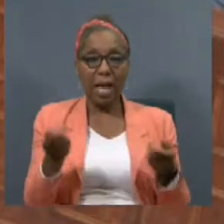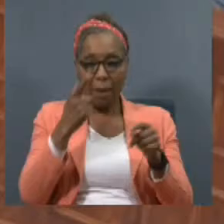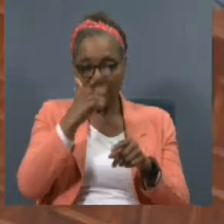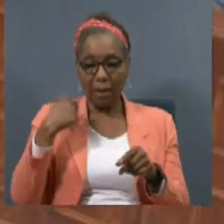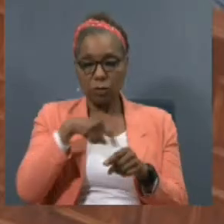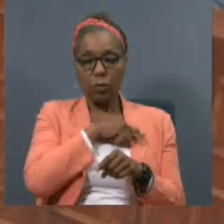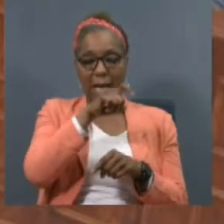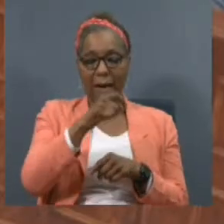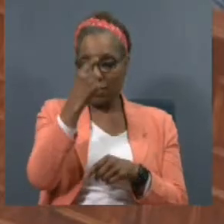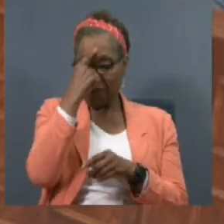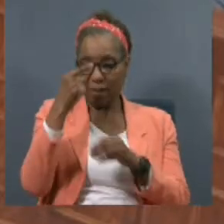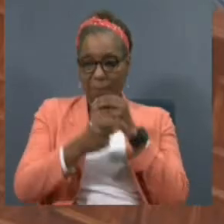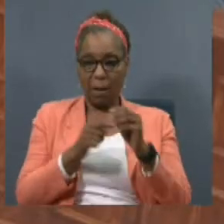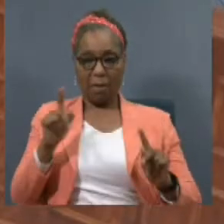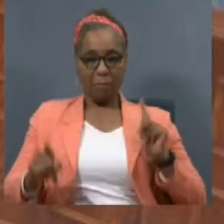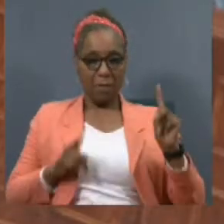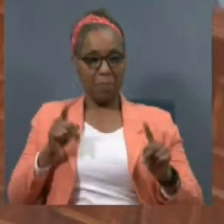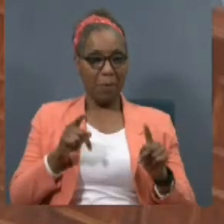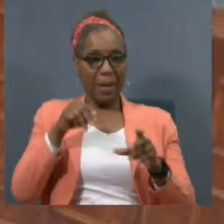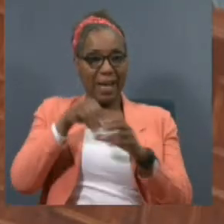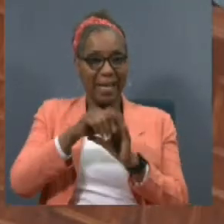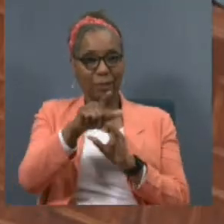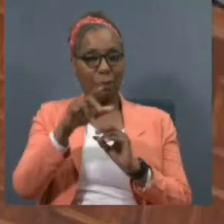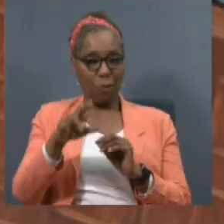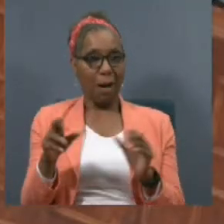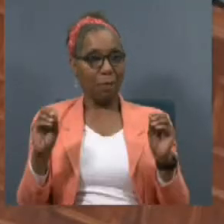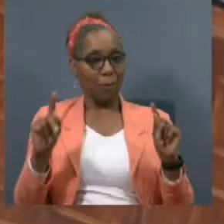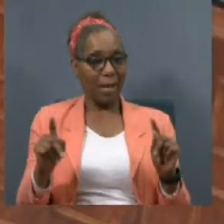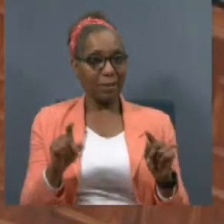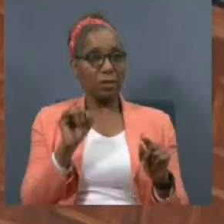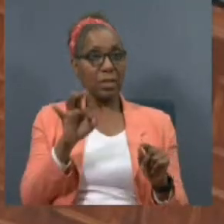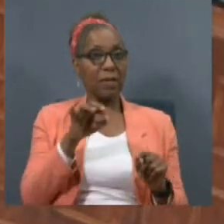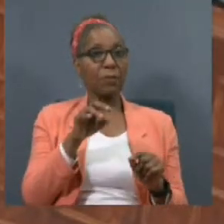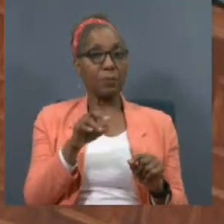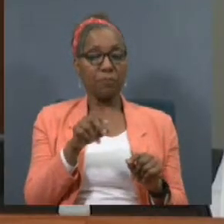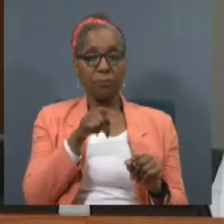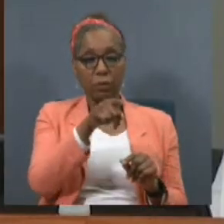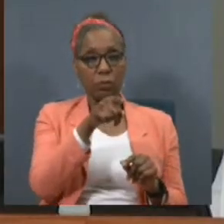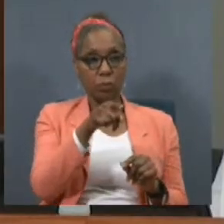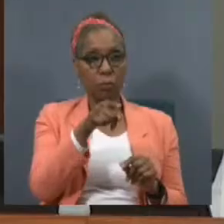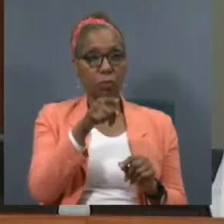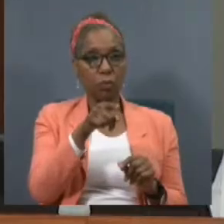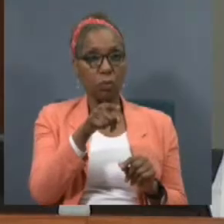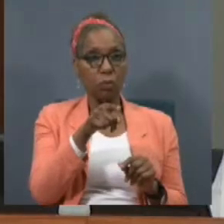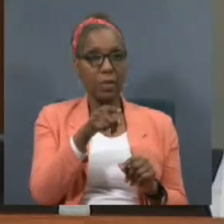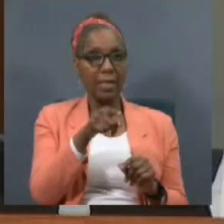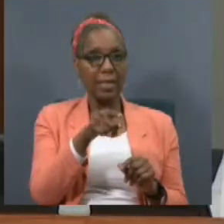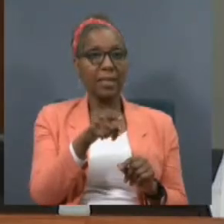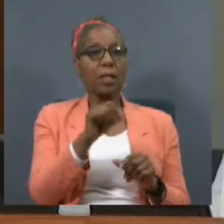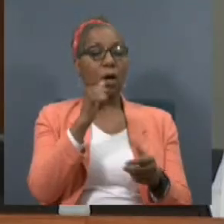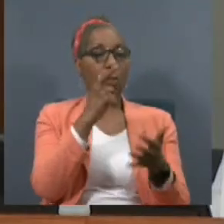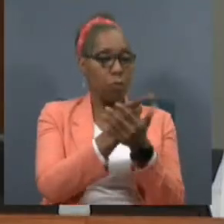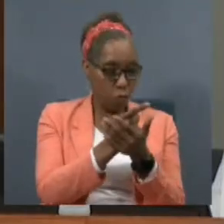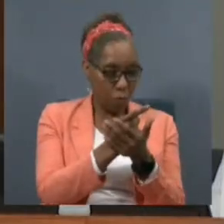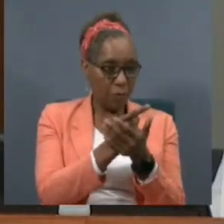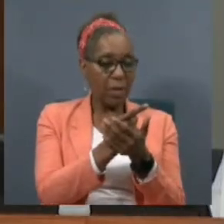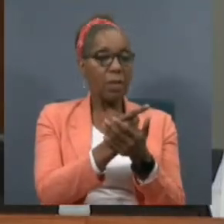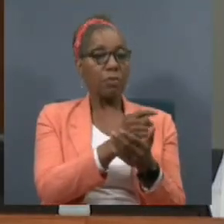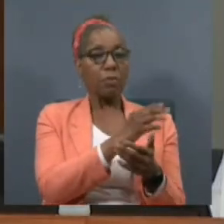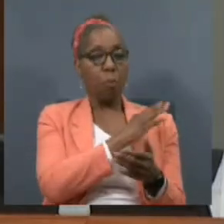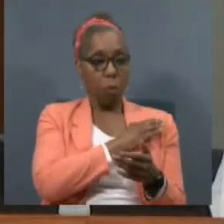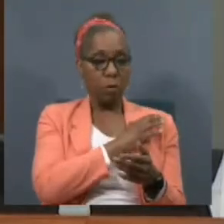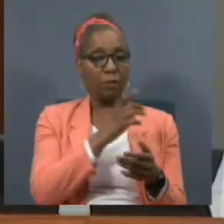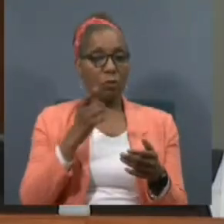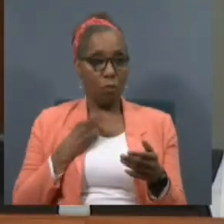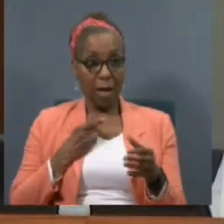about the citizens of Little Rock, okay? Right. And so if you tell, and again, you're telling, you said there was something approved by the board of directors,